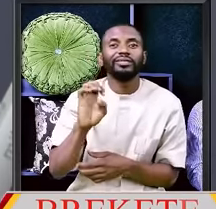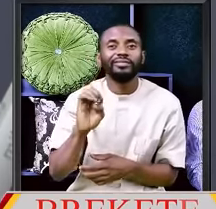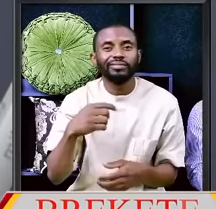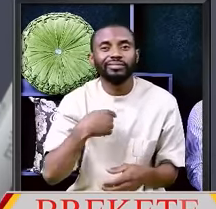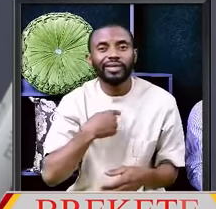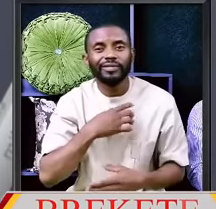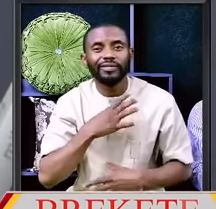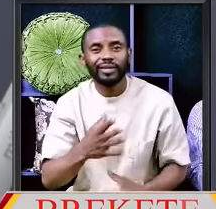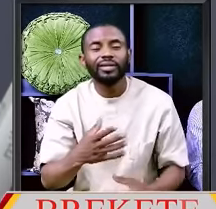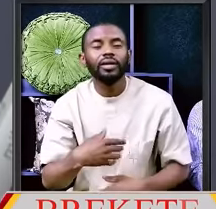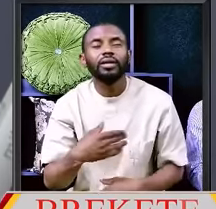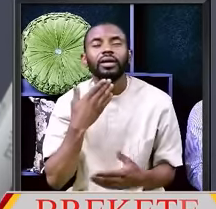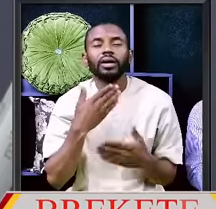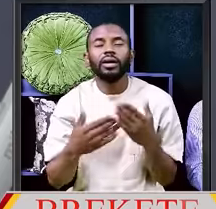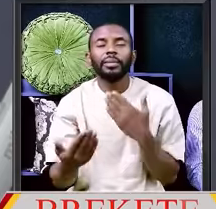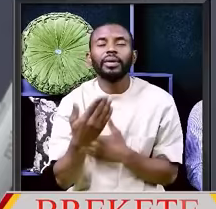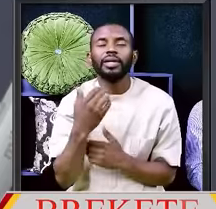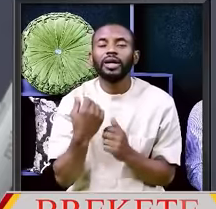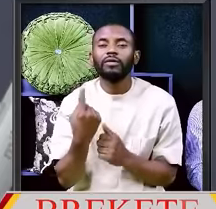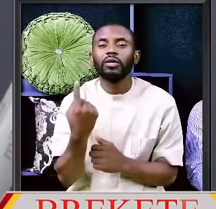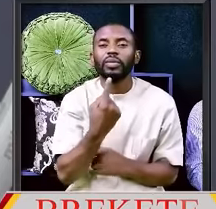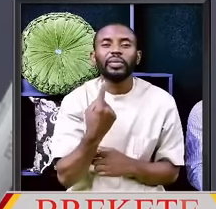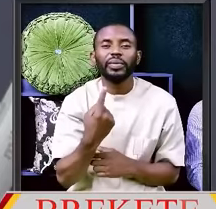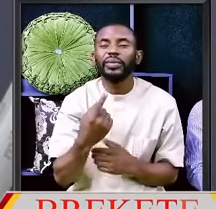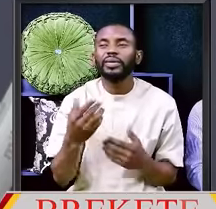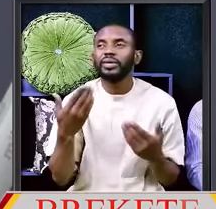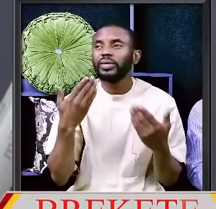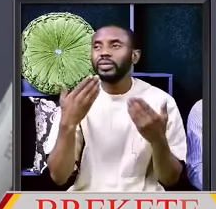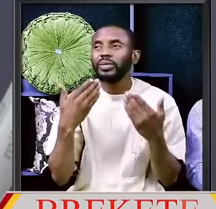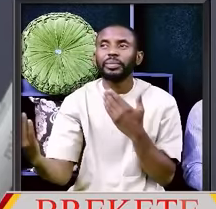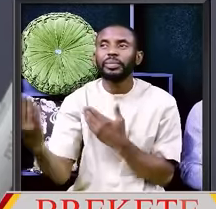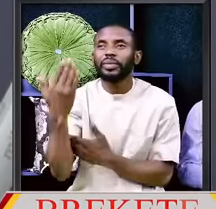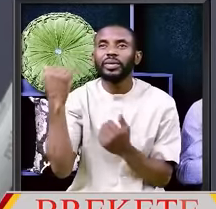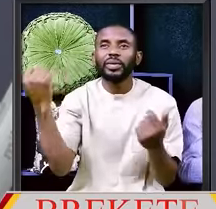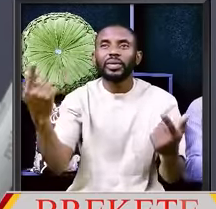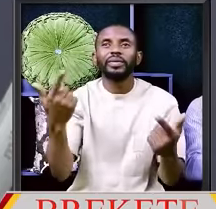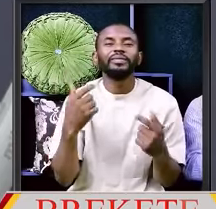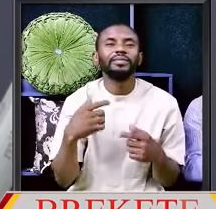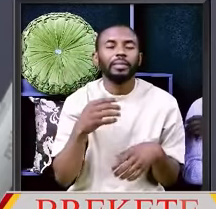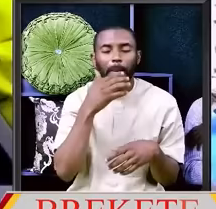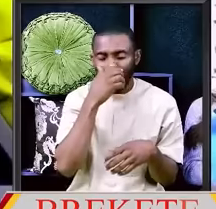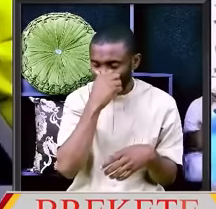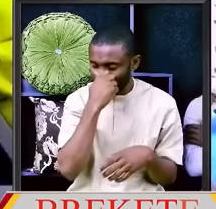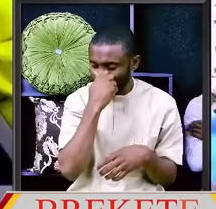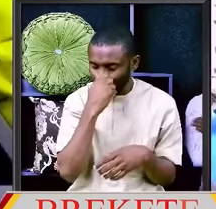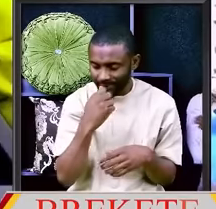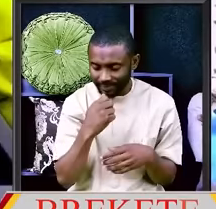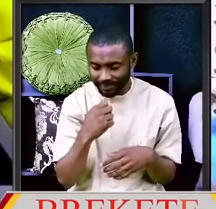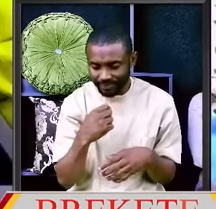Yes, ma. Good morning. Good morning, everyone. Good morning. Good morning, great family of the Brekete.